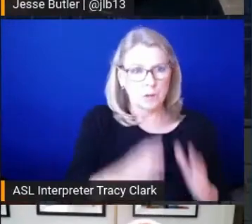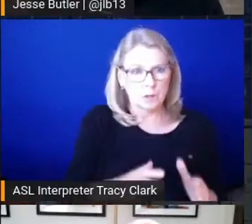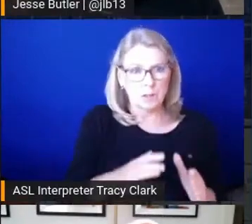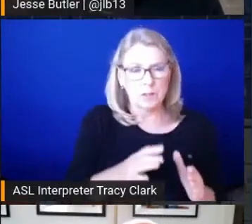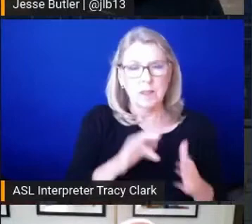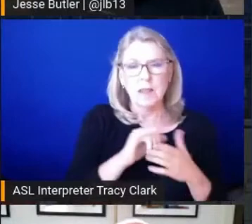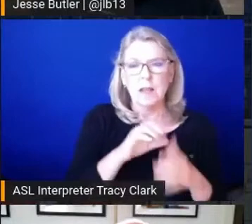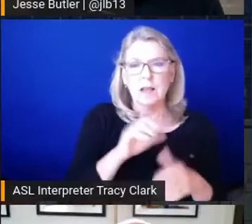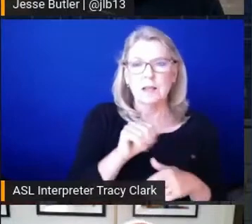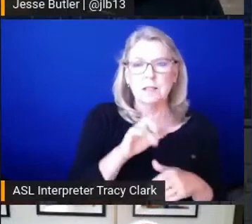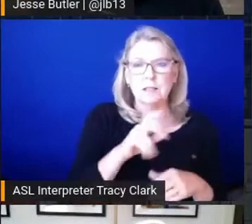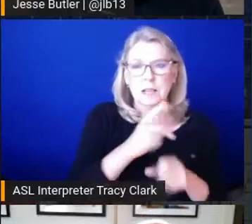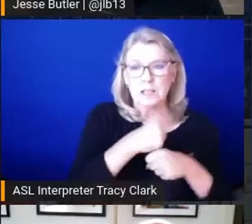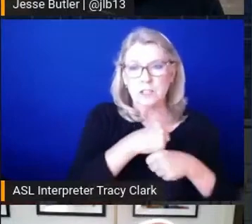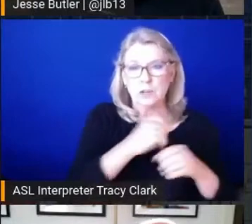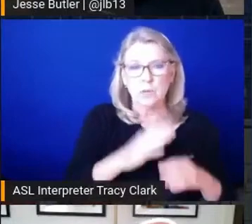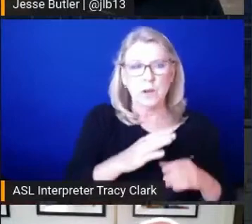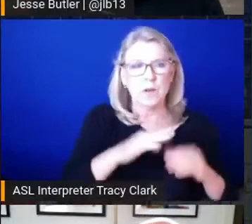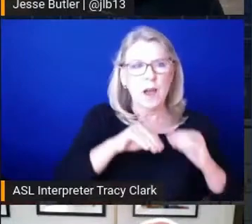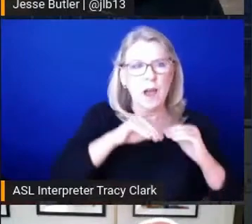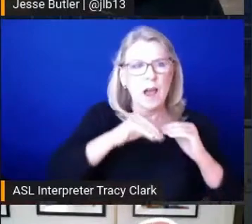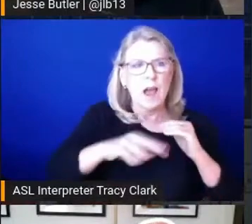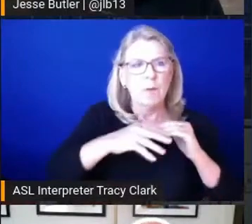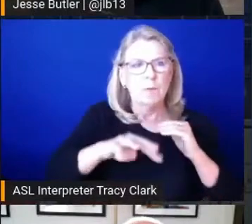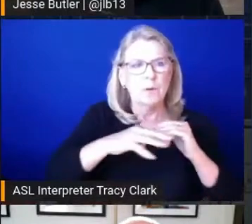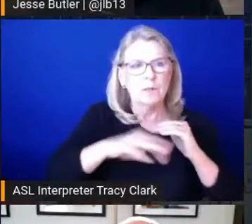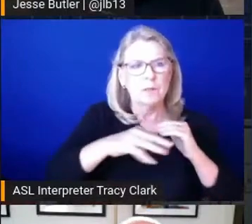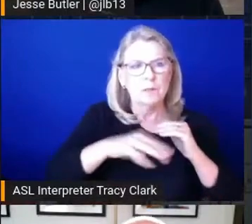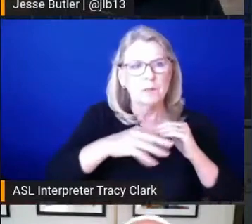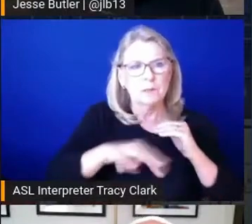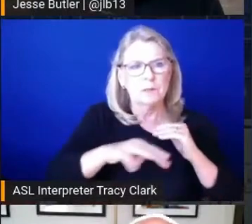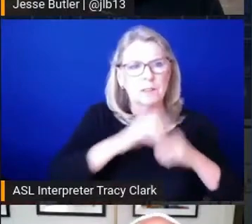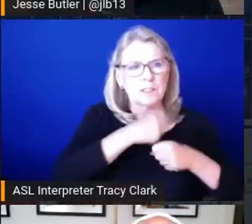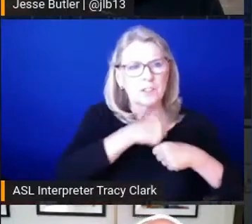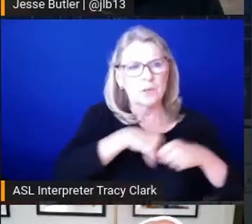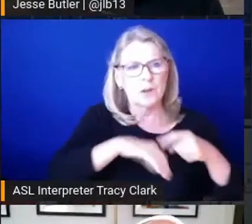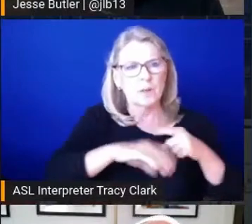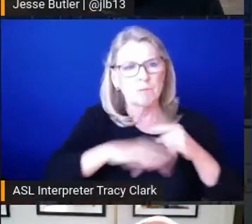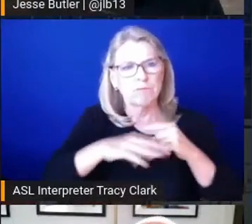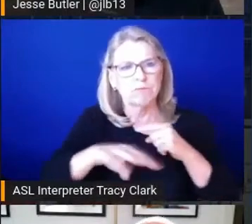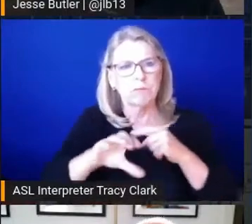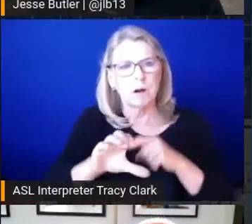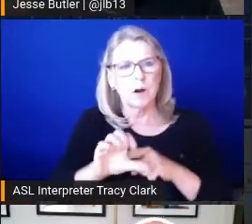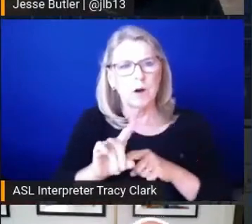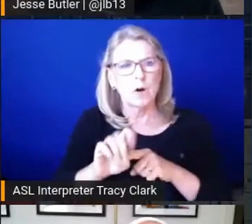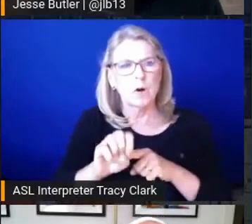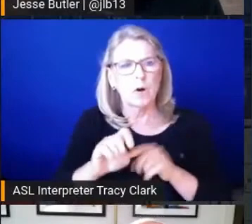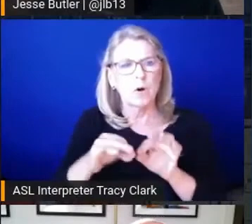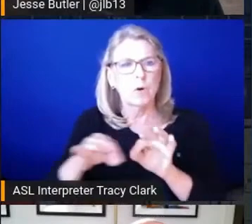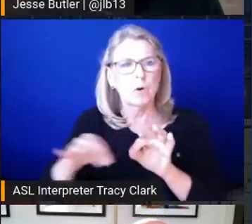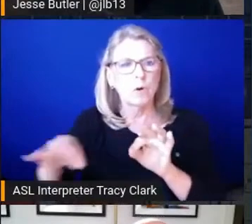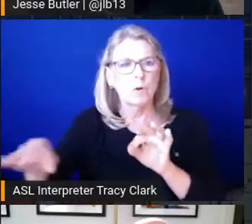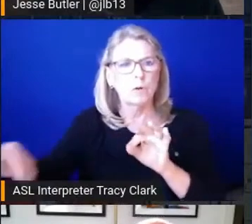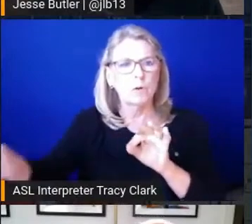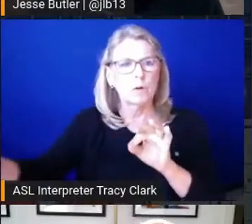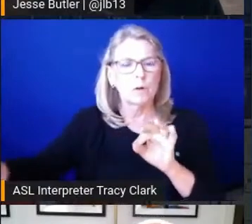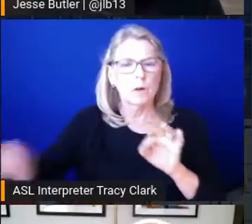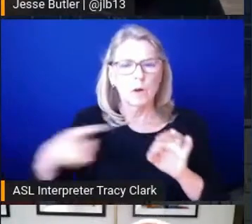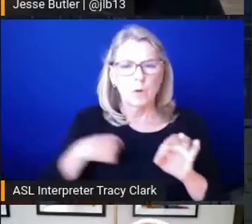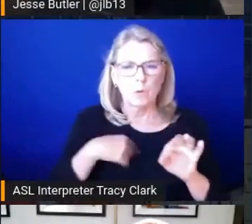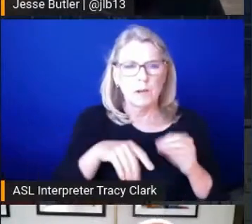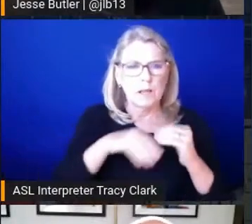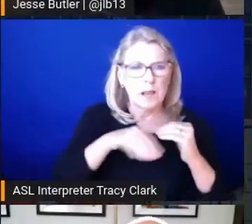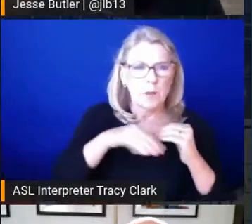of generated code. Now, we can output an ACK service controller for a specific service. So for